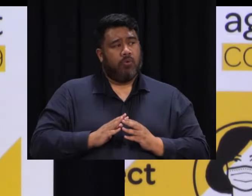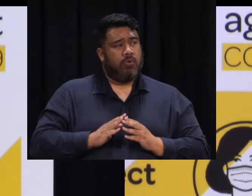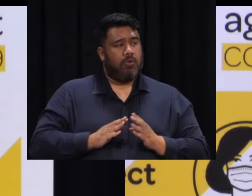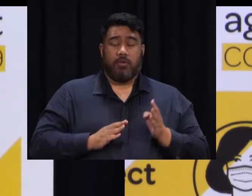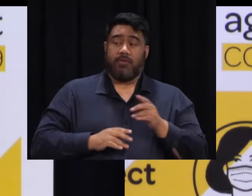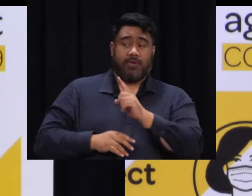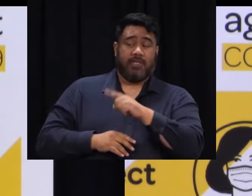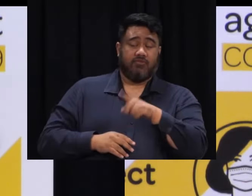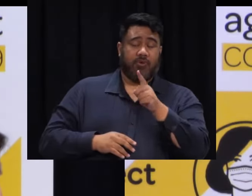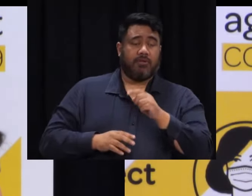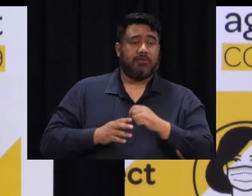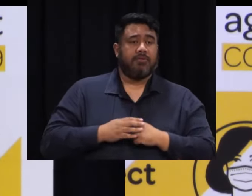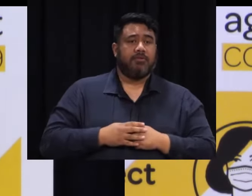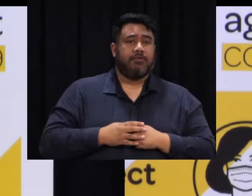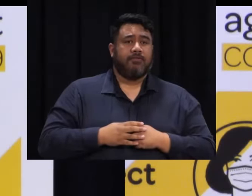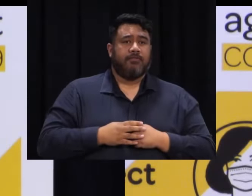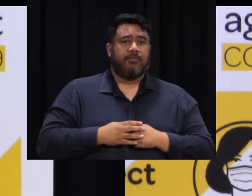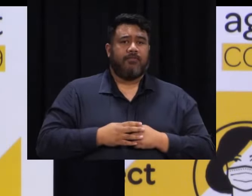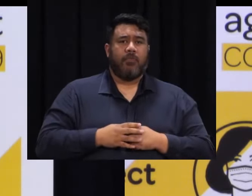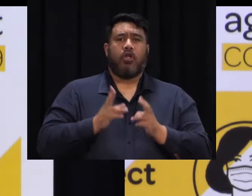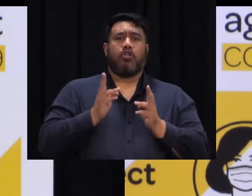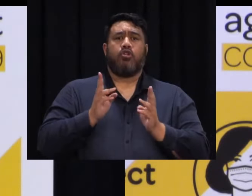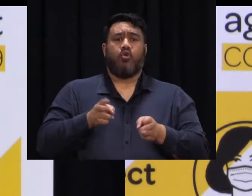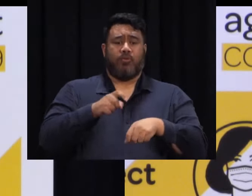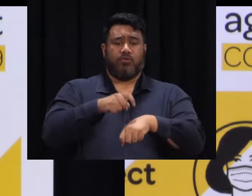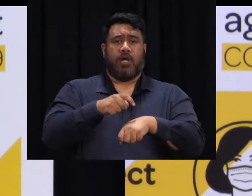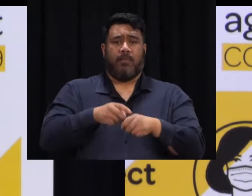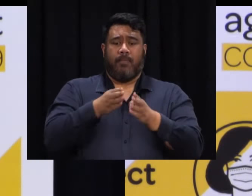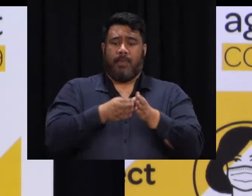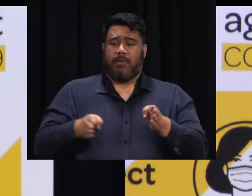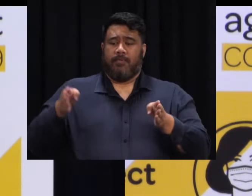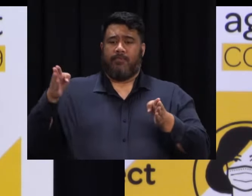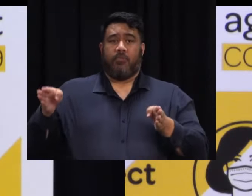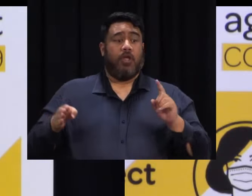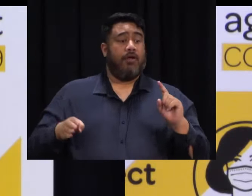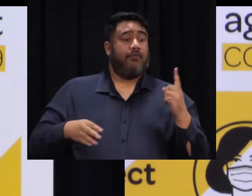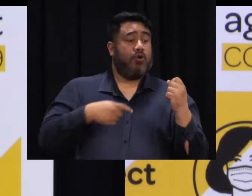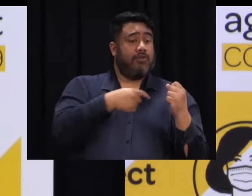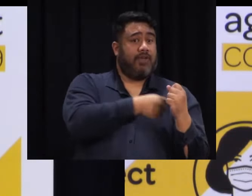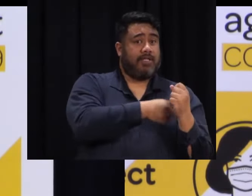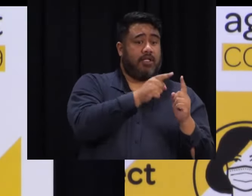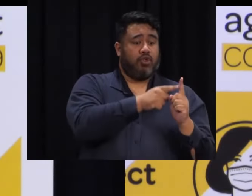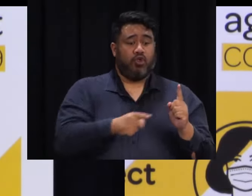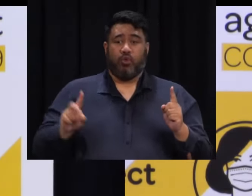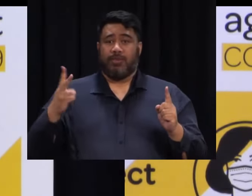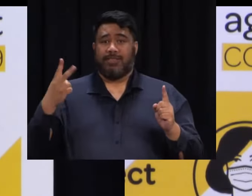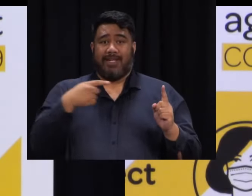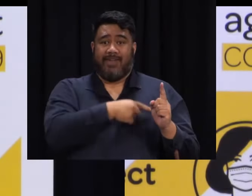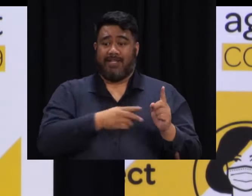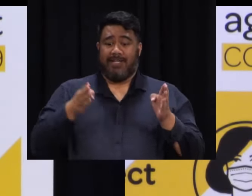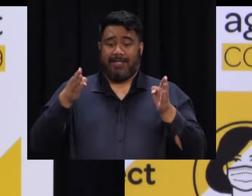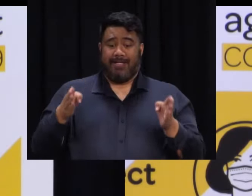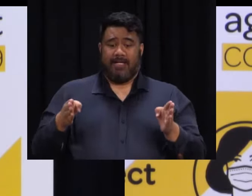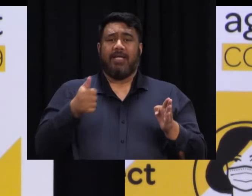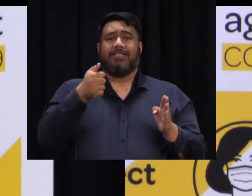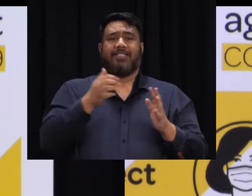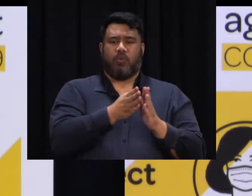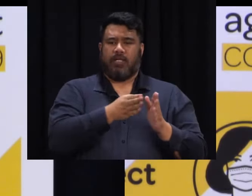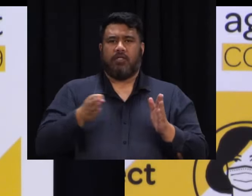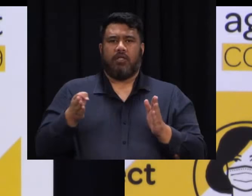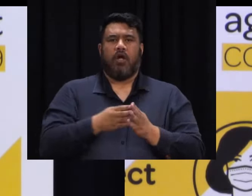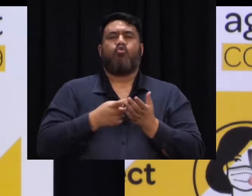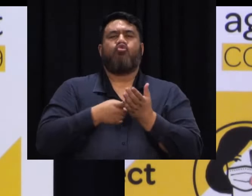though, our standard interval we're recommending, and what the booking system is set up to do, is the 6 weeks. Yeah. And there's no reason for us to change that at this point.